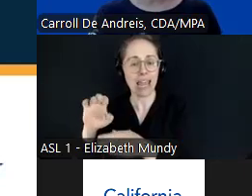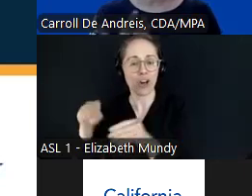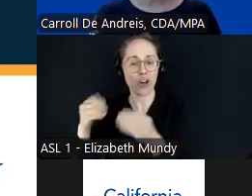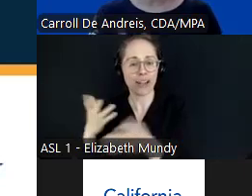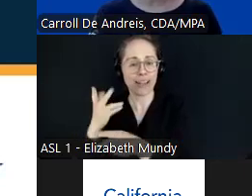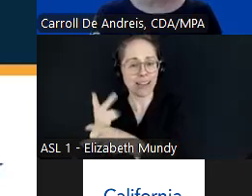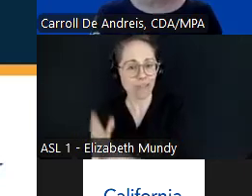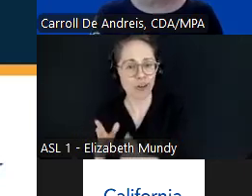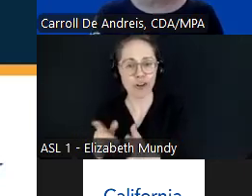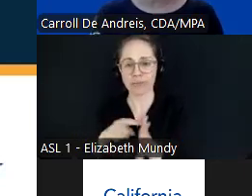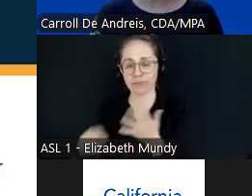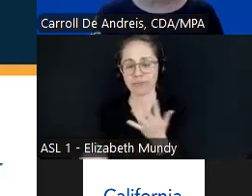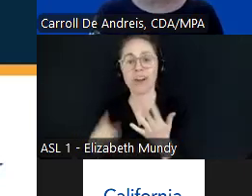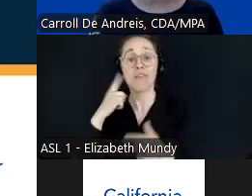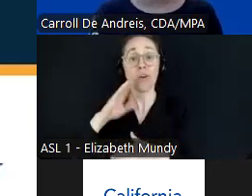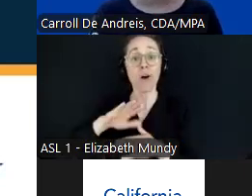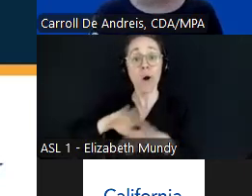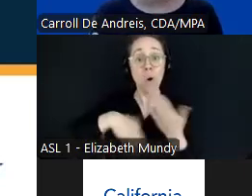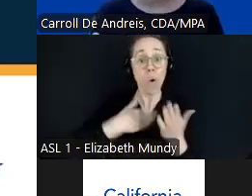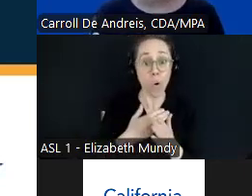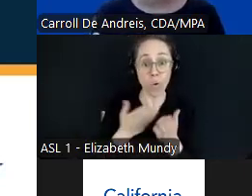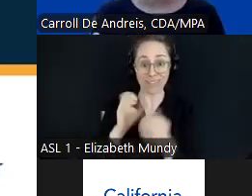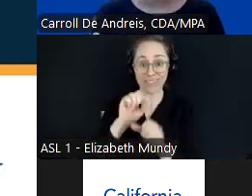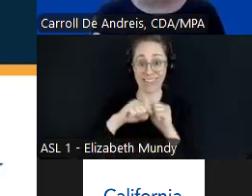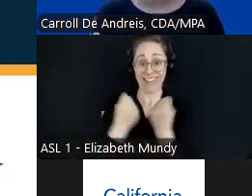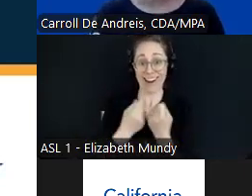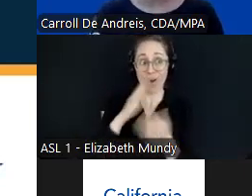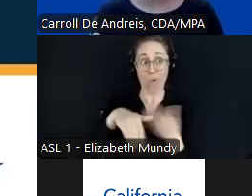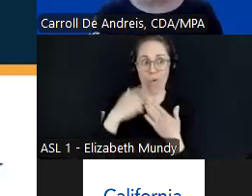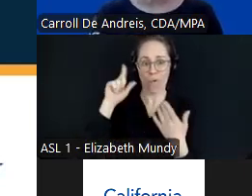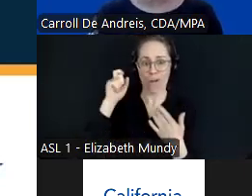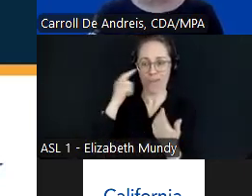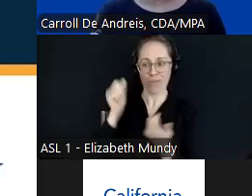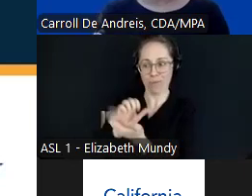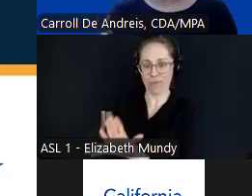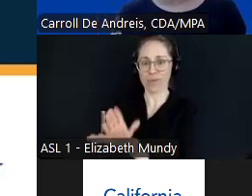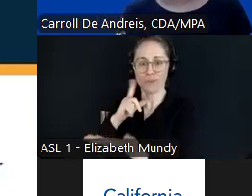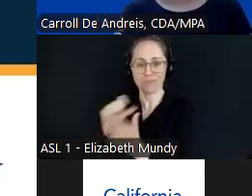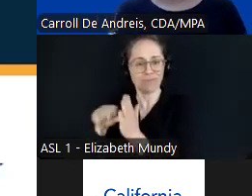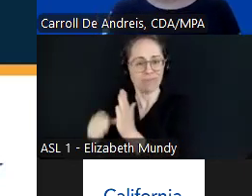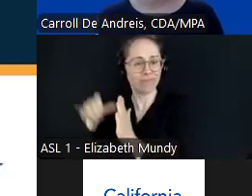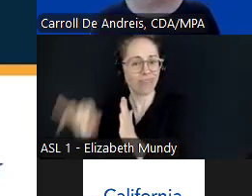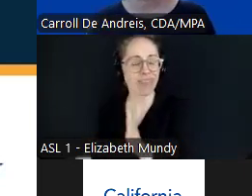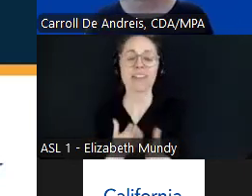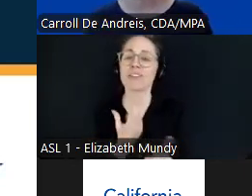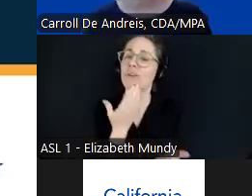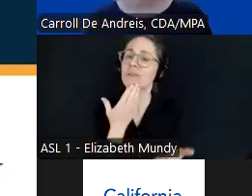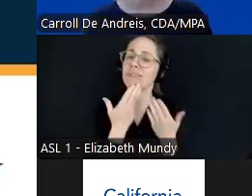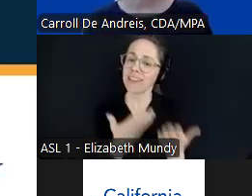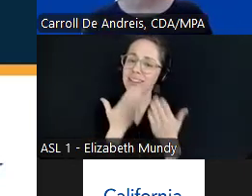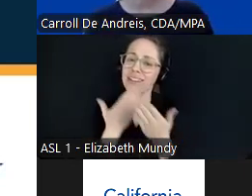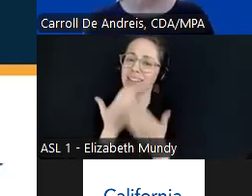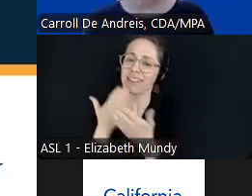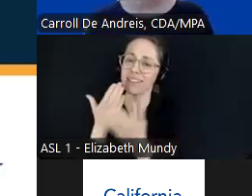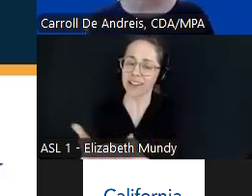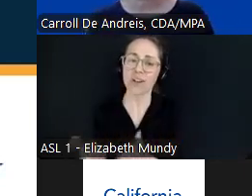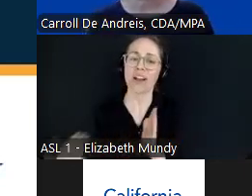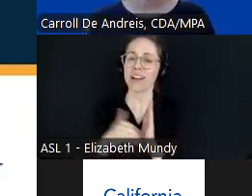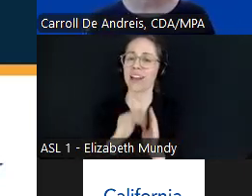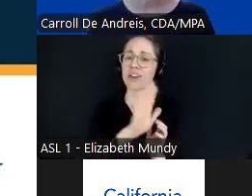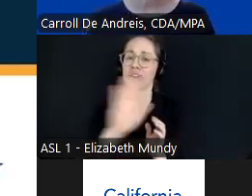society, whole of government approach that is the Master Plan for Aging. So again, we do thank you for your incredible time